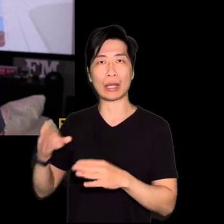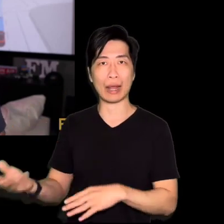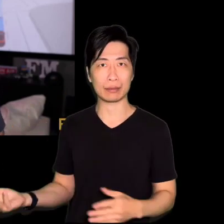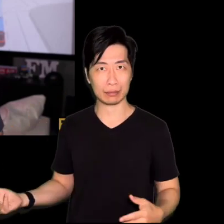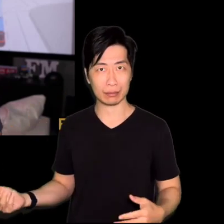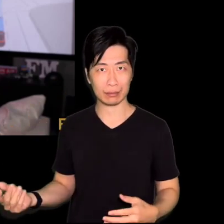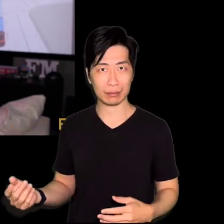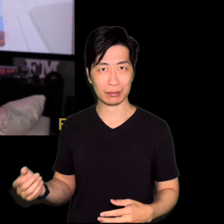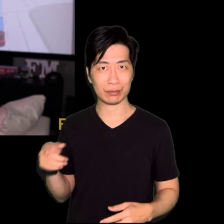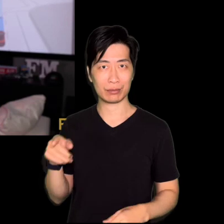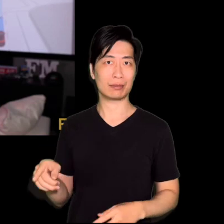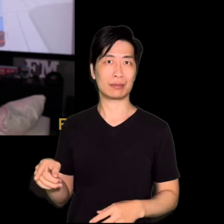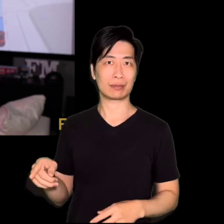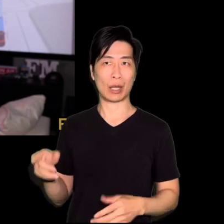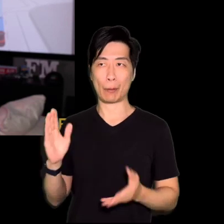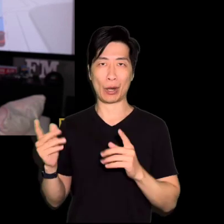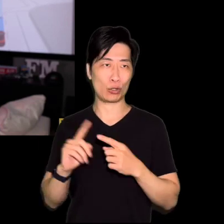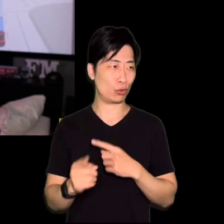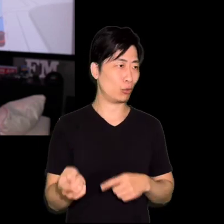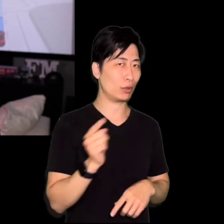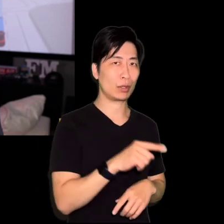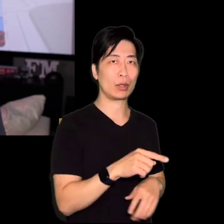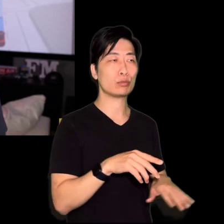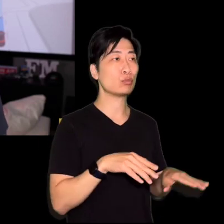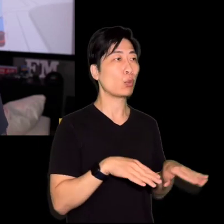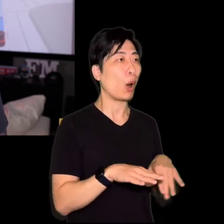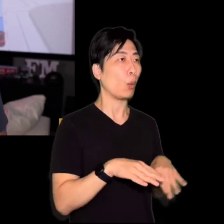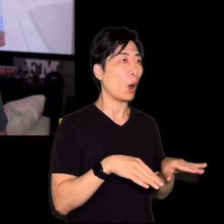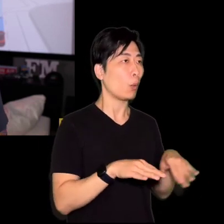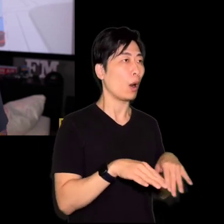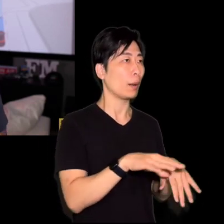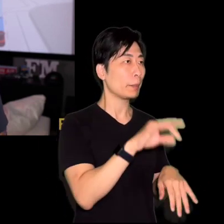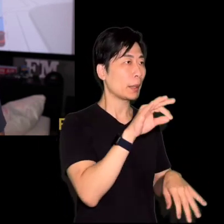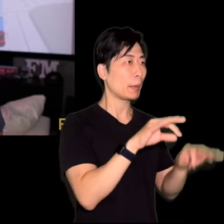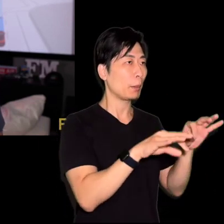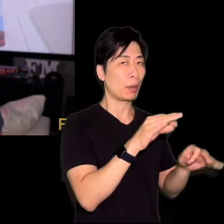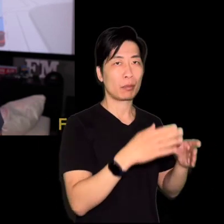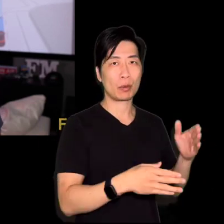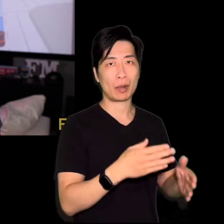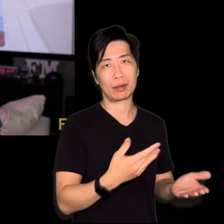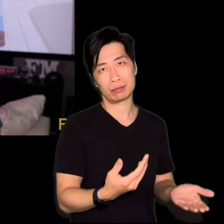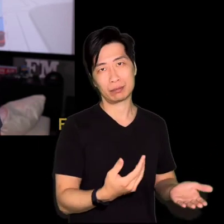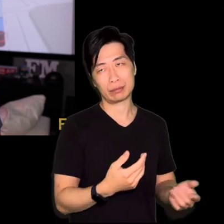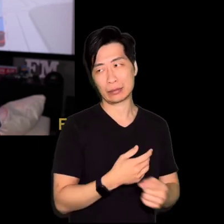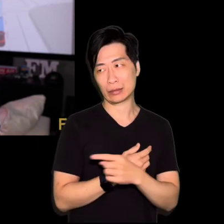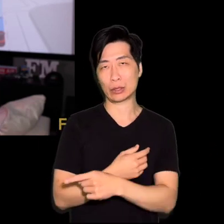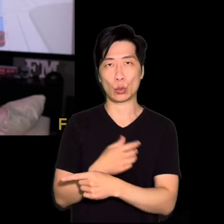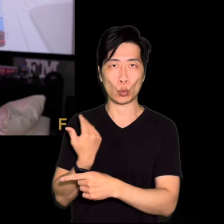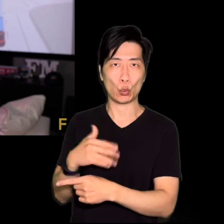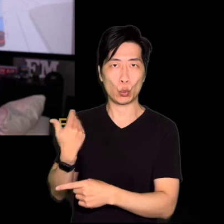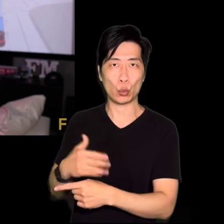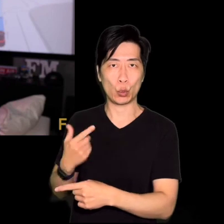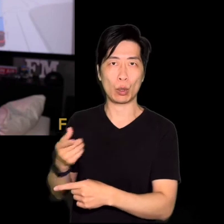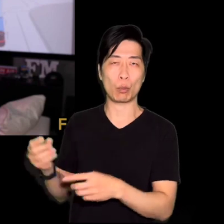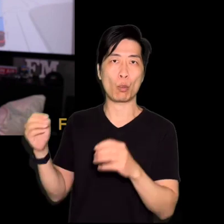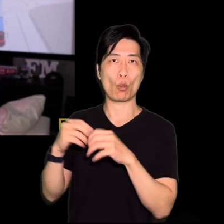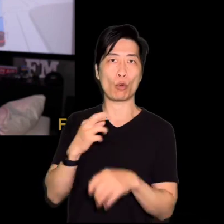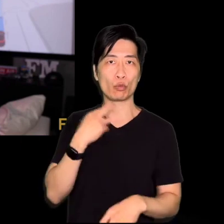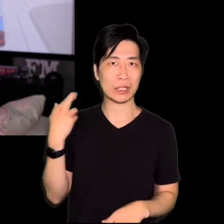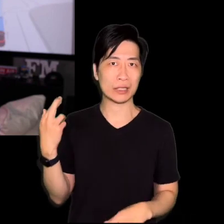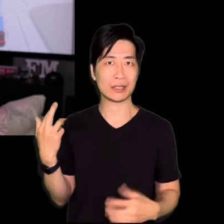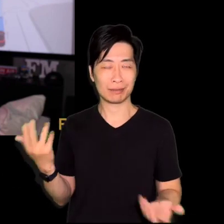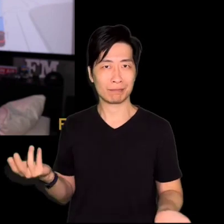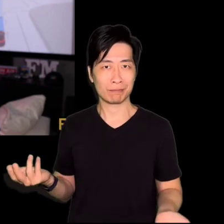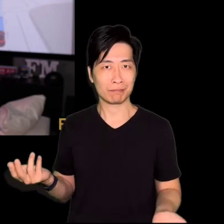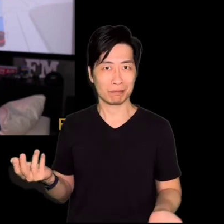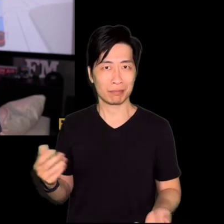die, right? Is that more high stakes than a thing that can walk around and, you know, pick stuff up? It seems like that's way more high stakes. Like